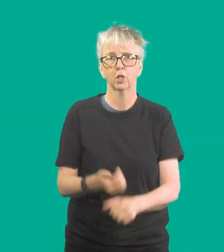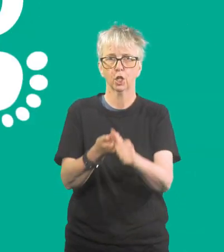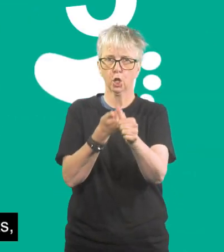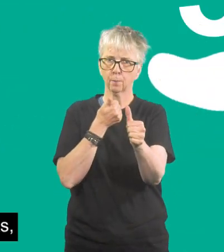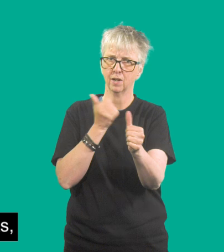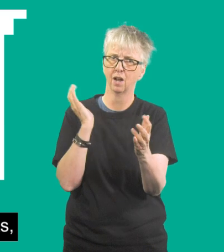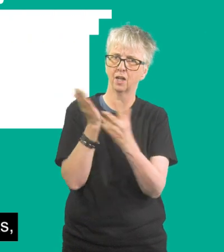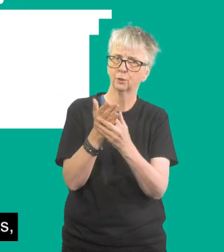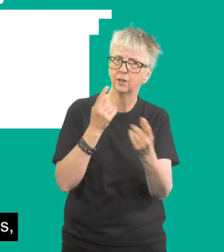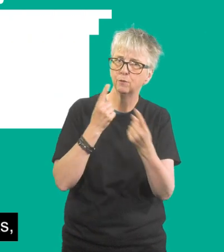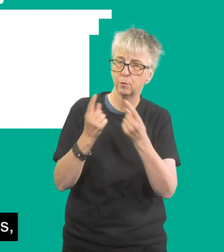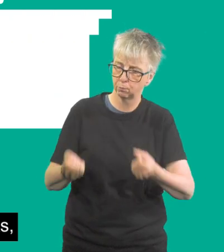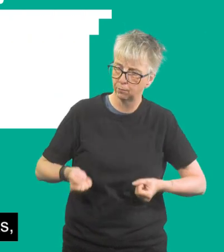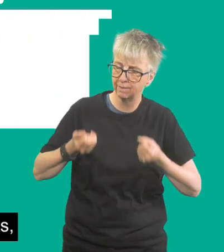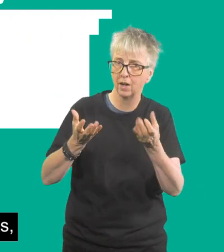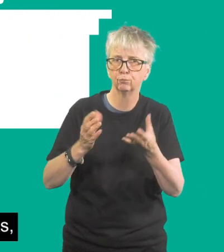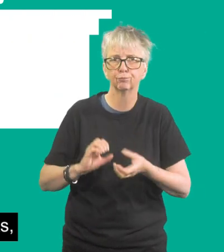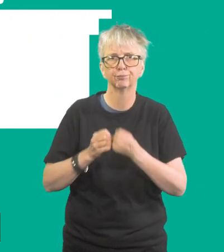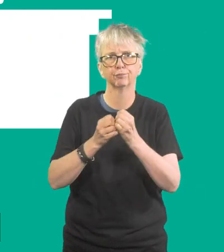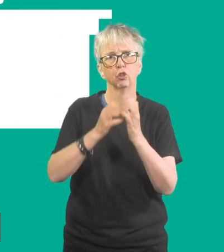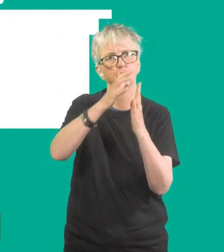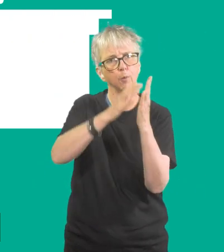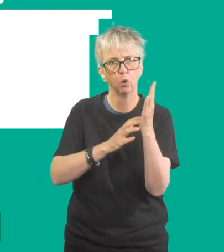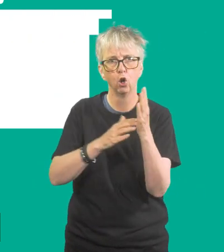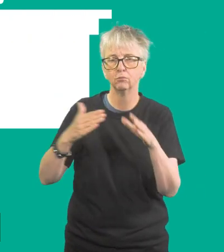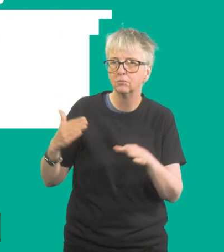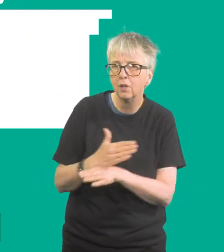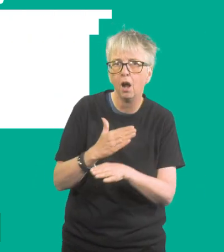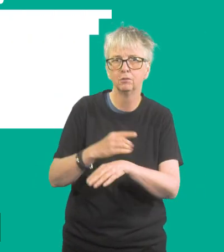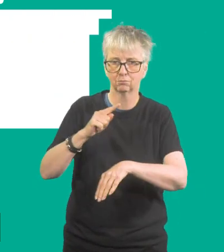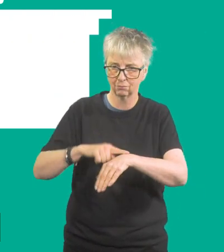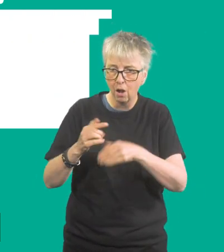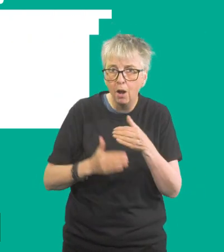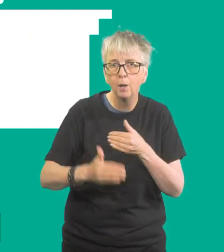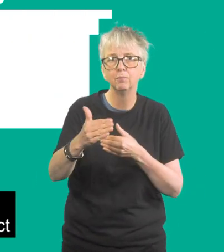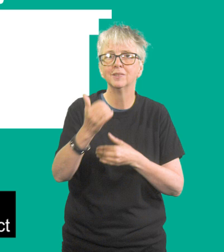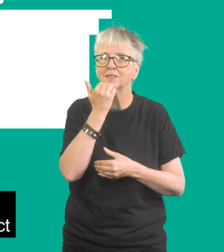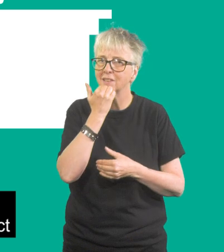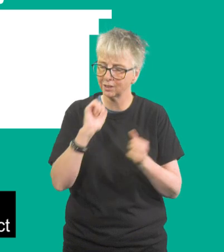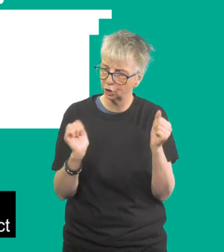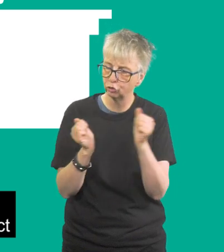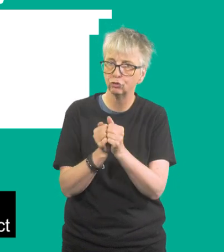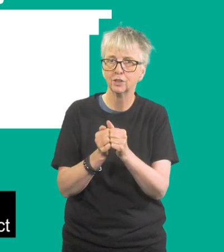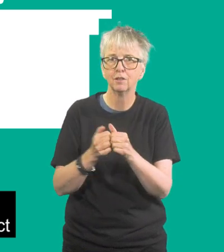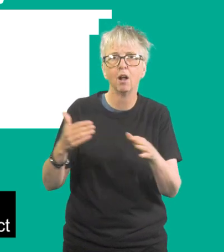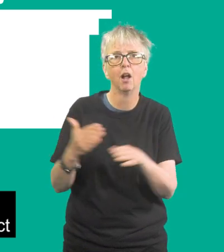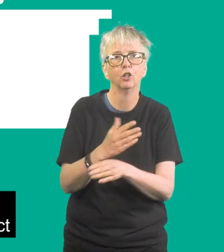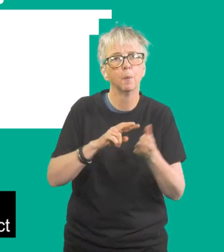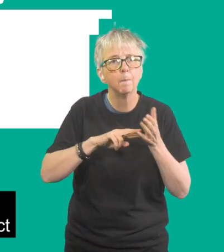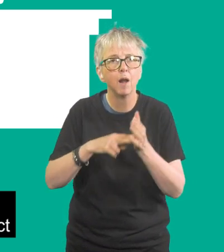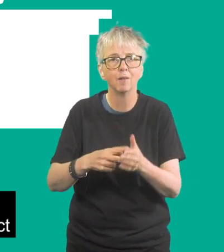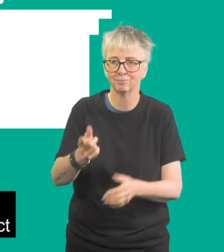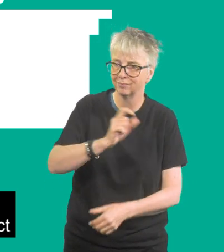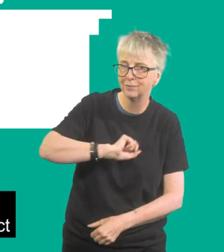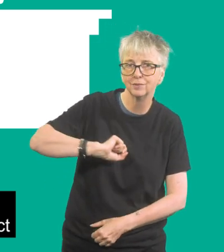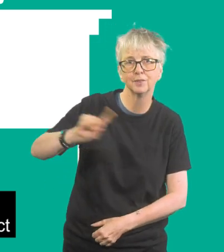Step 5. Contact report emailed with tasks, actions and dates to action by. This will be emailed to Adult